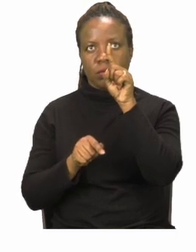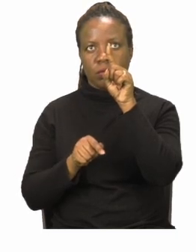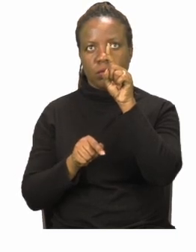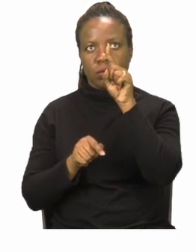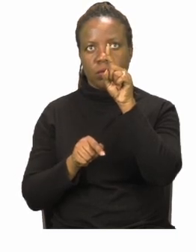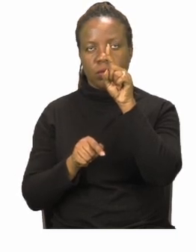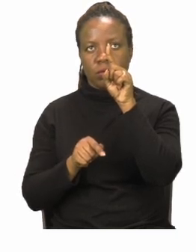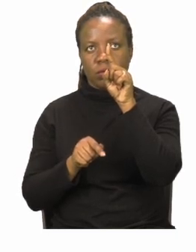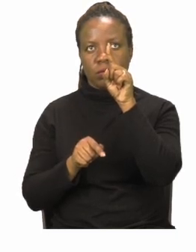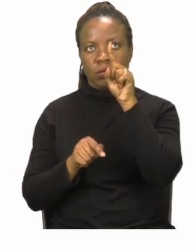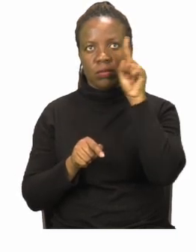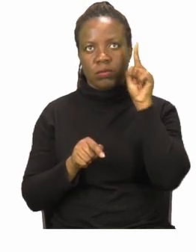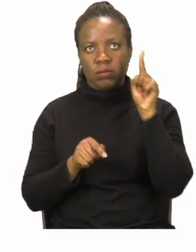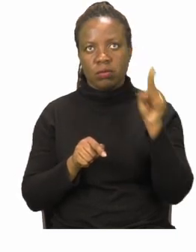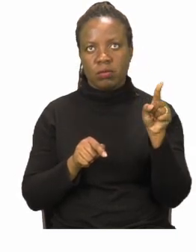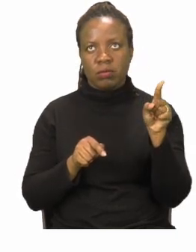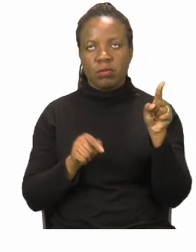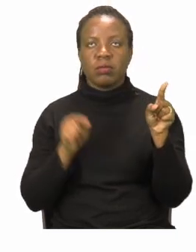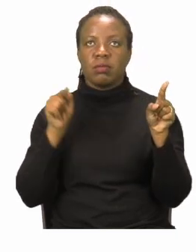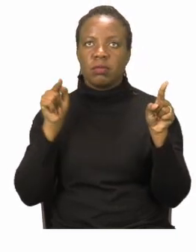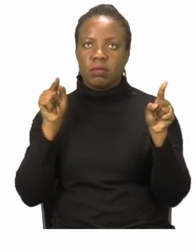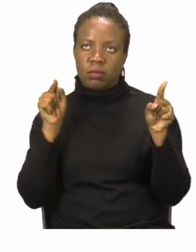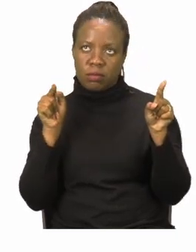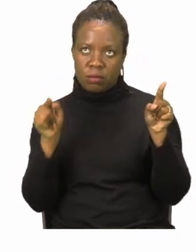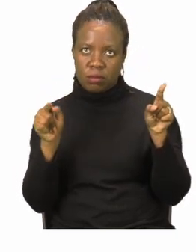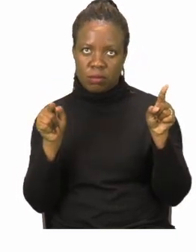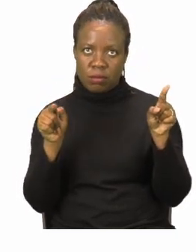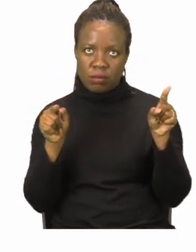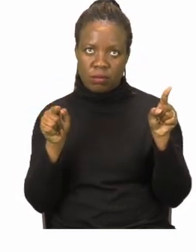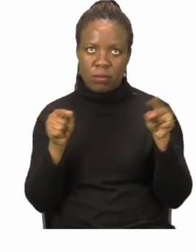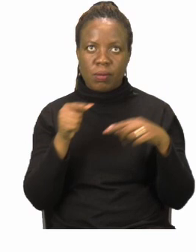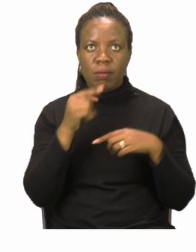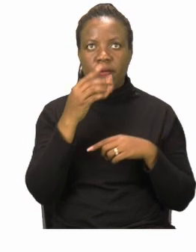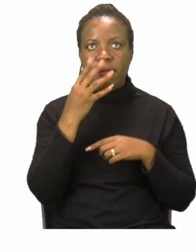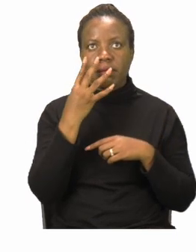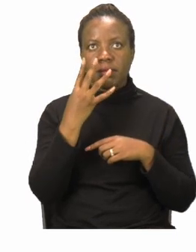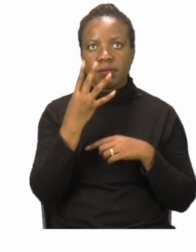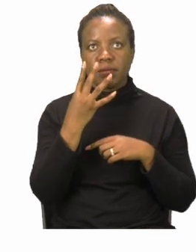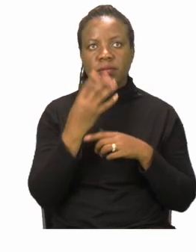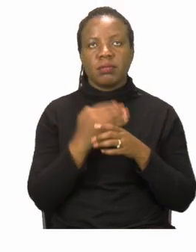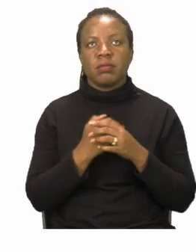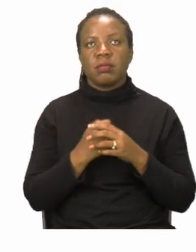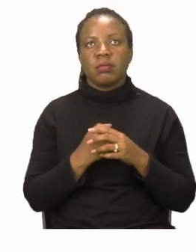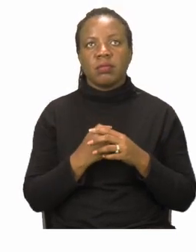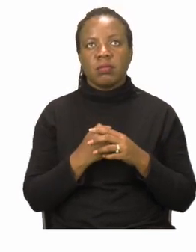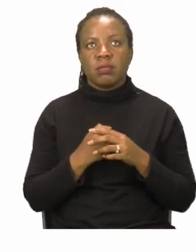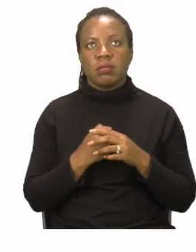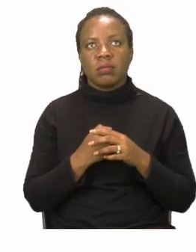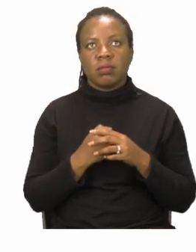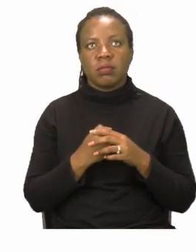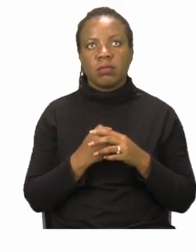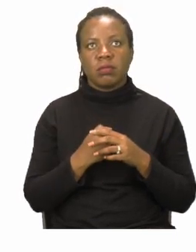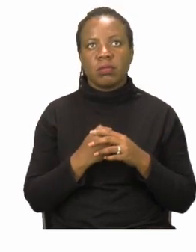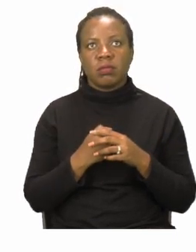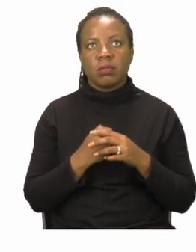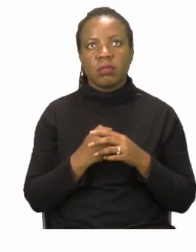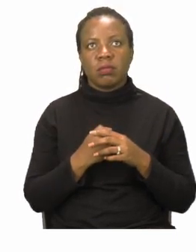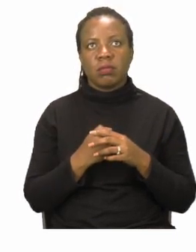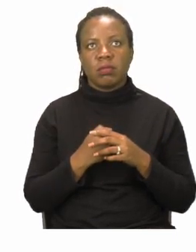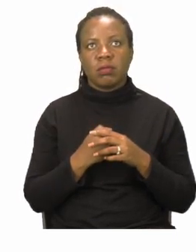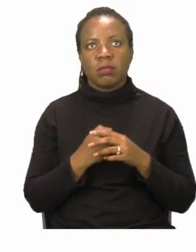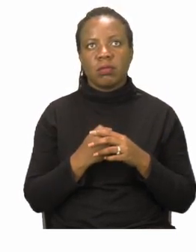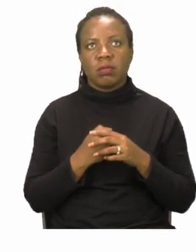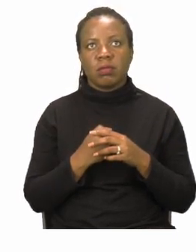the left, and another block to the right. Now for each one of these blocks we have to